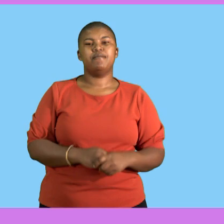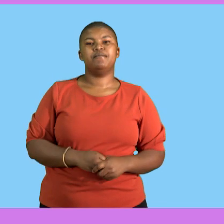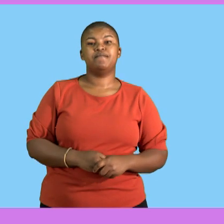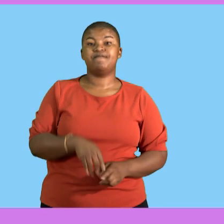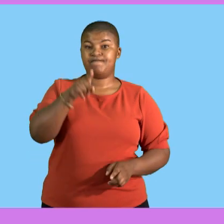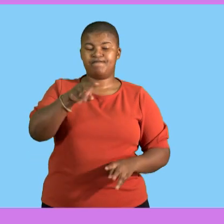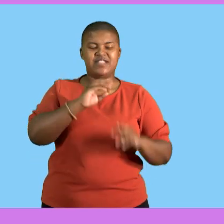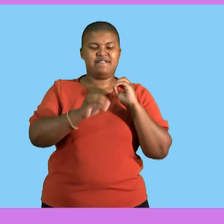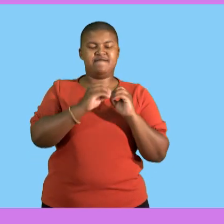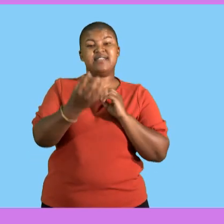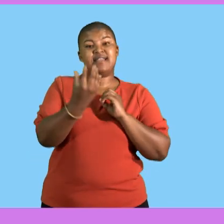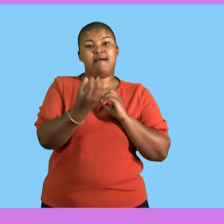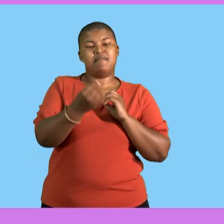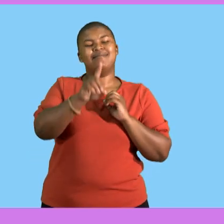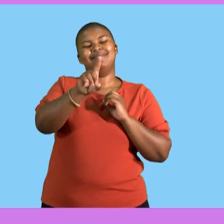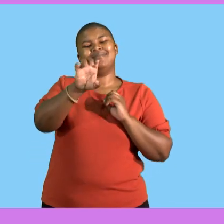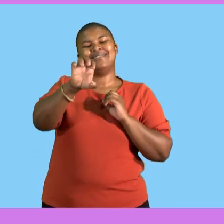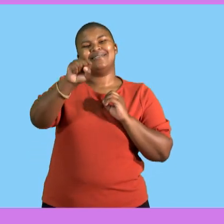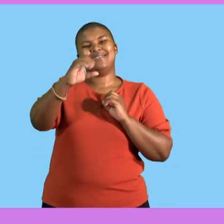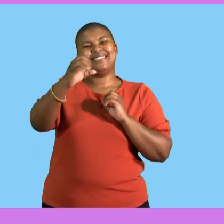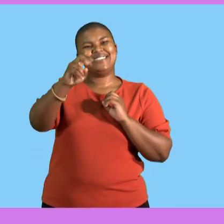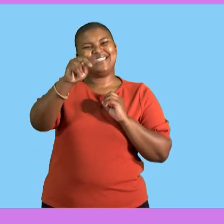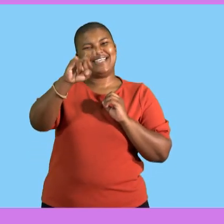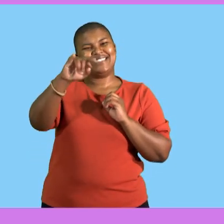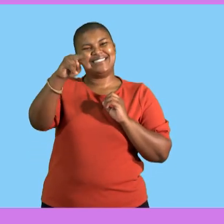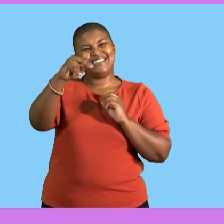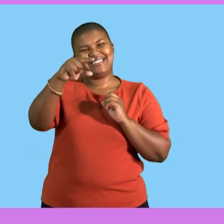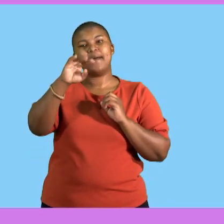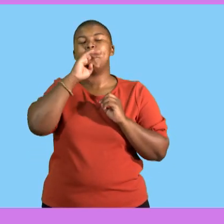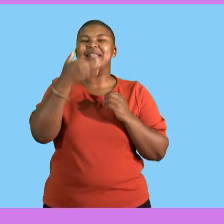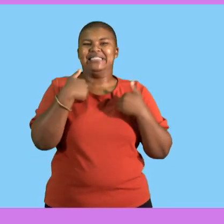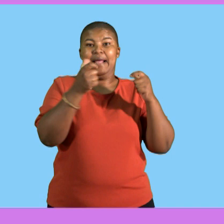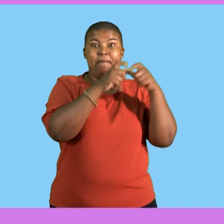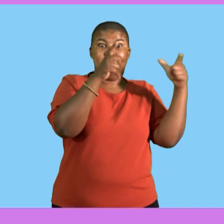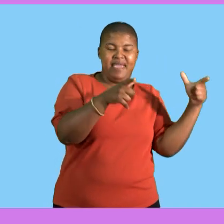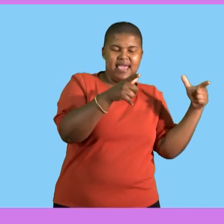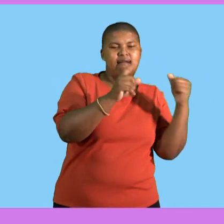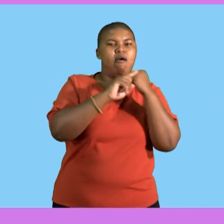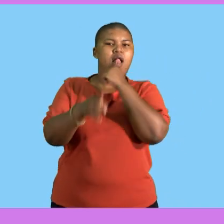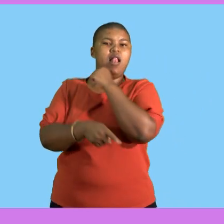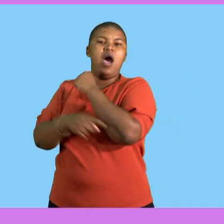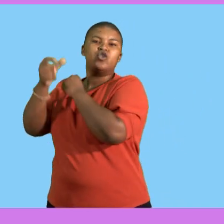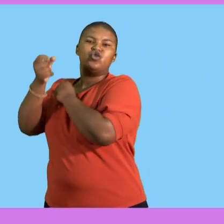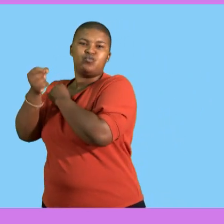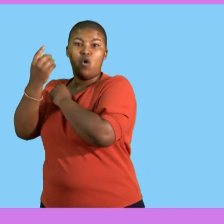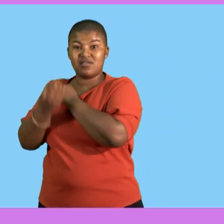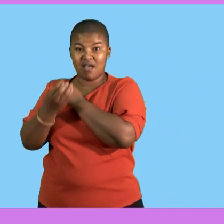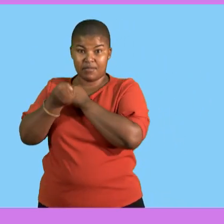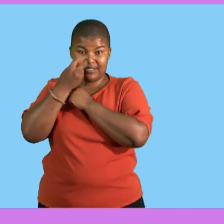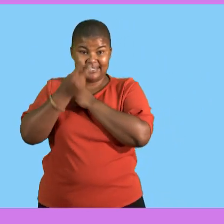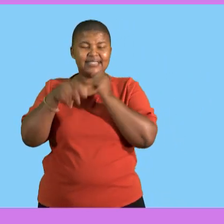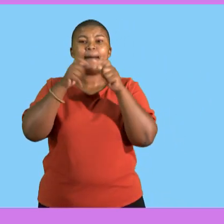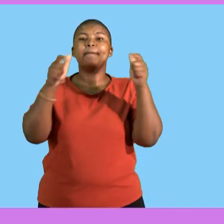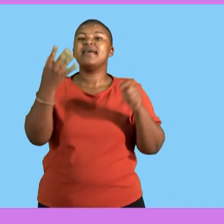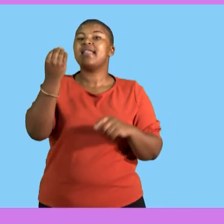arrange the data in descending order, meaning you are arranging from the biggest to the smallest value. So the biggest value we are having